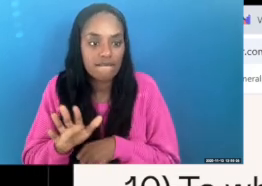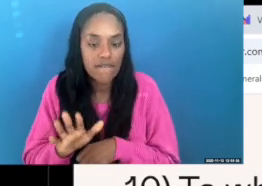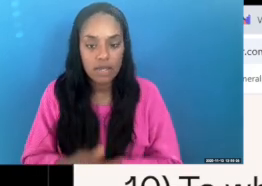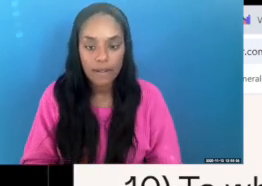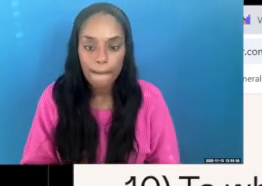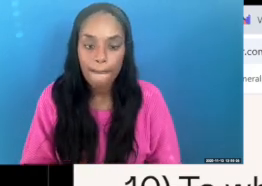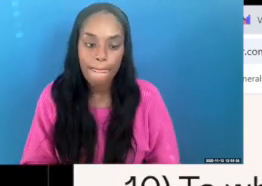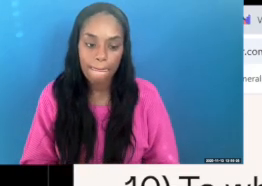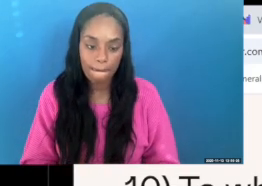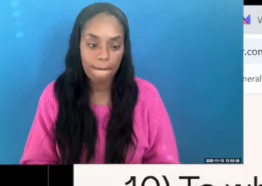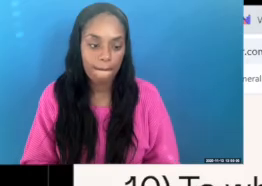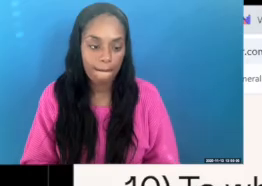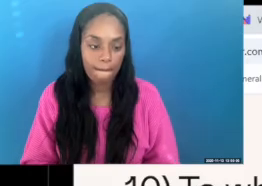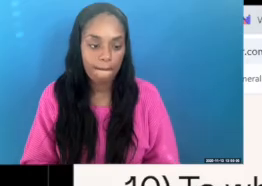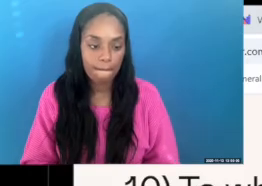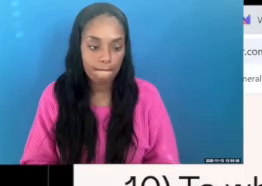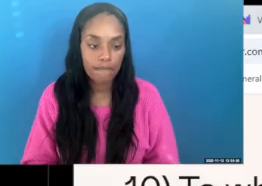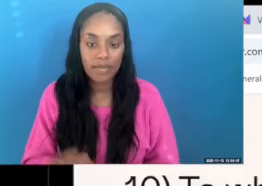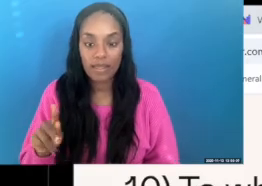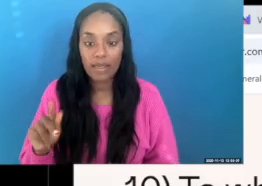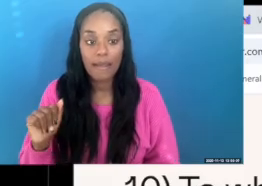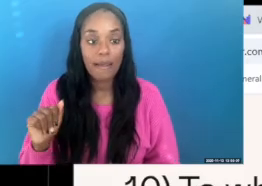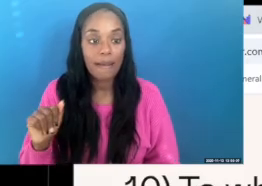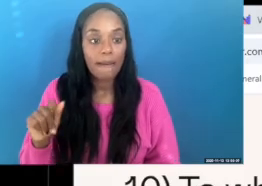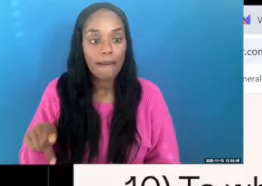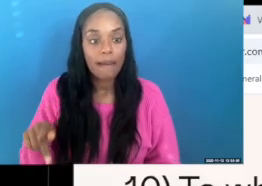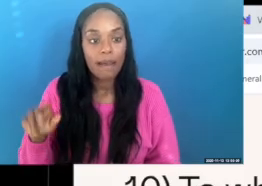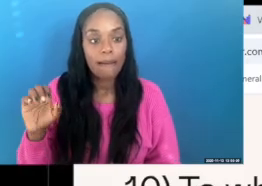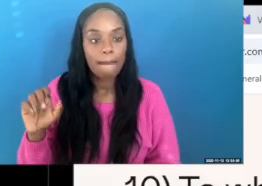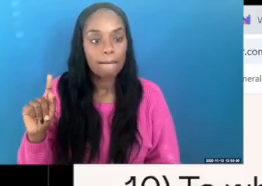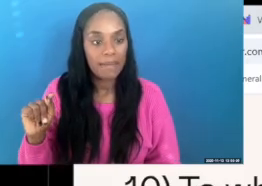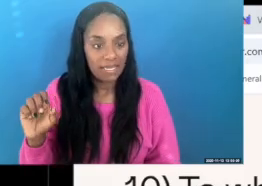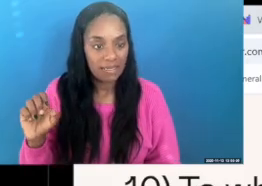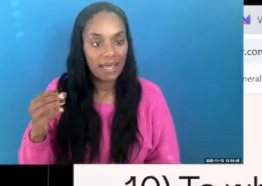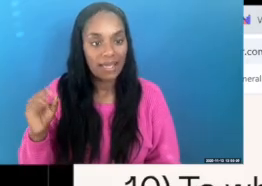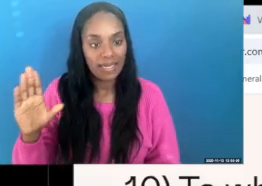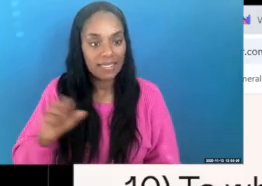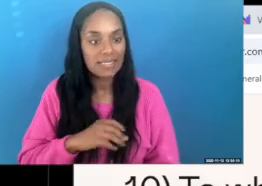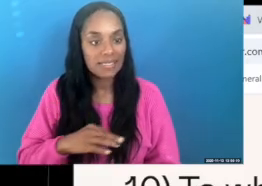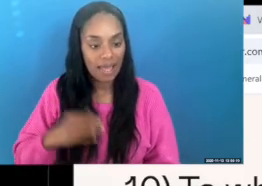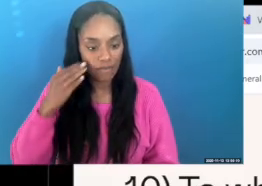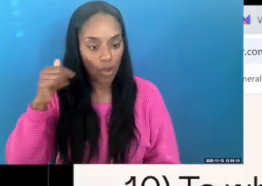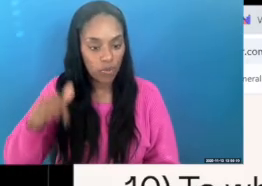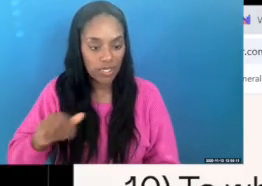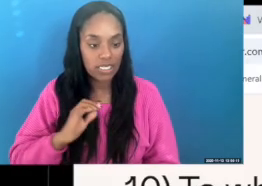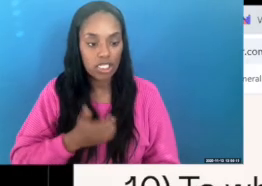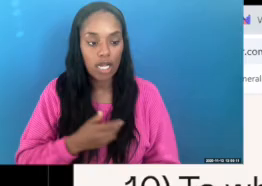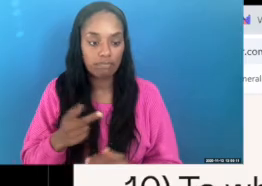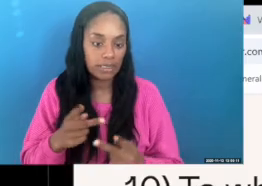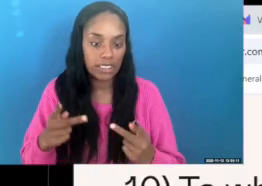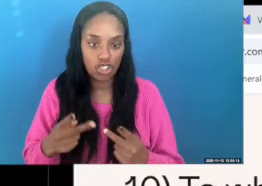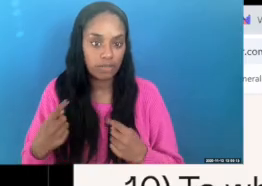so I'm going to strongly disagree with the statement that the amount of money is okay. It's never enough.